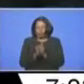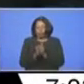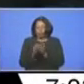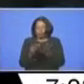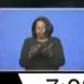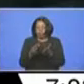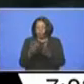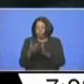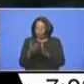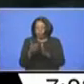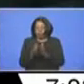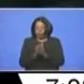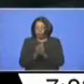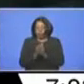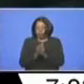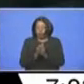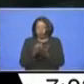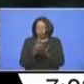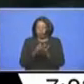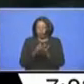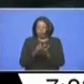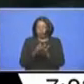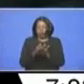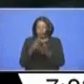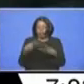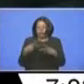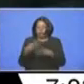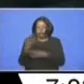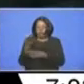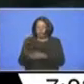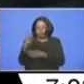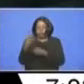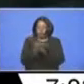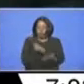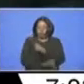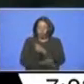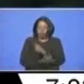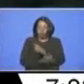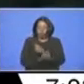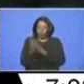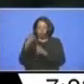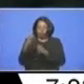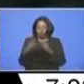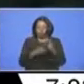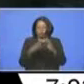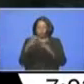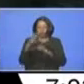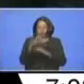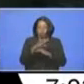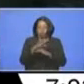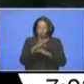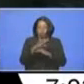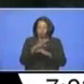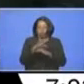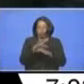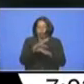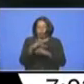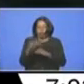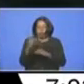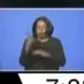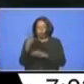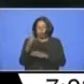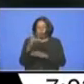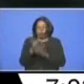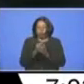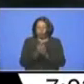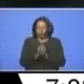concessional financing need to be put at the disposal of countries for the reconstruction and for the capacity to do that